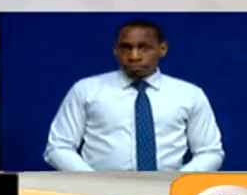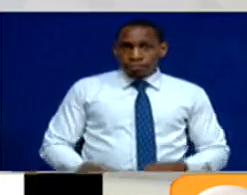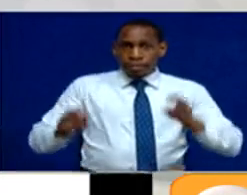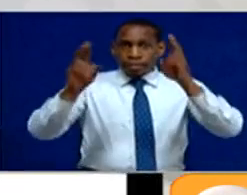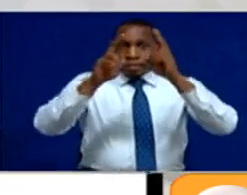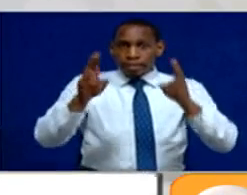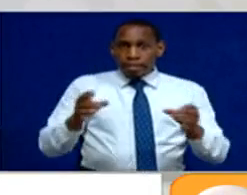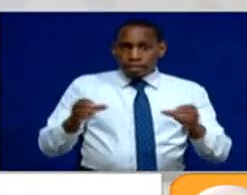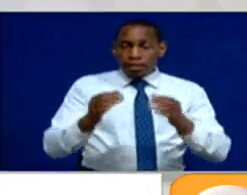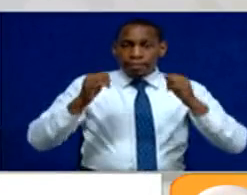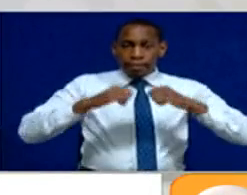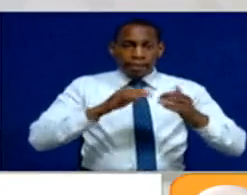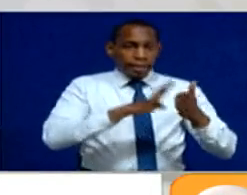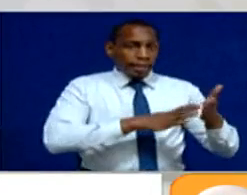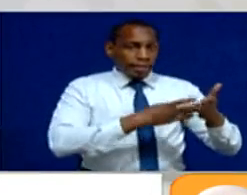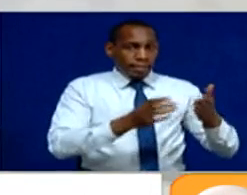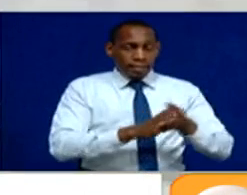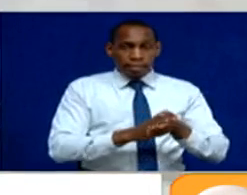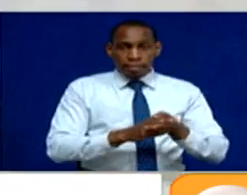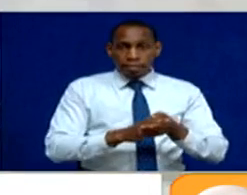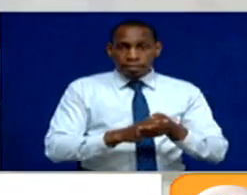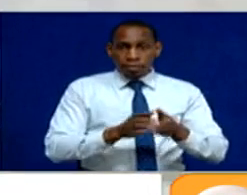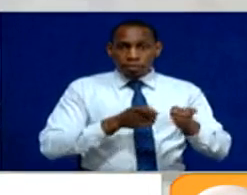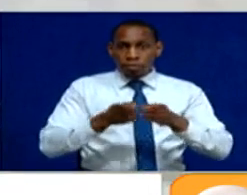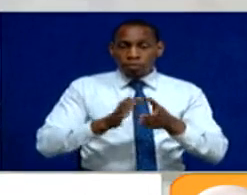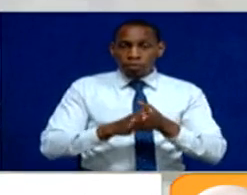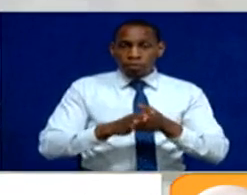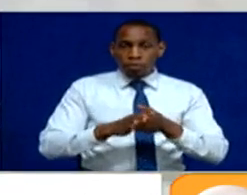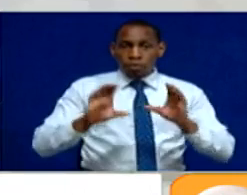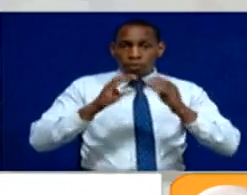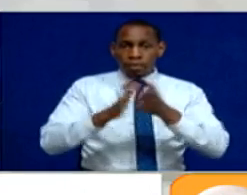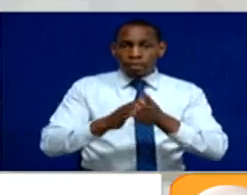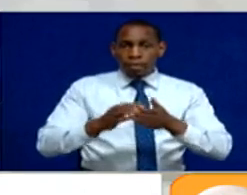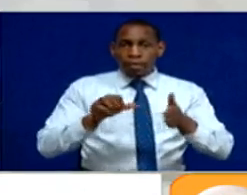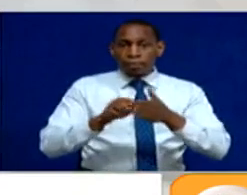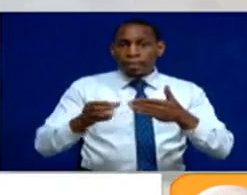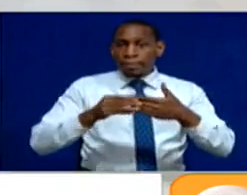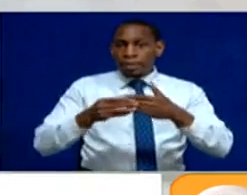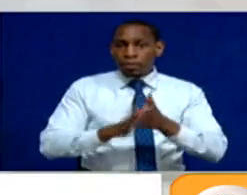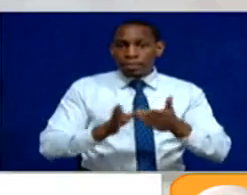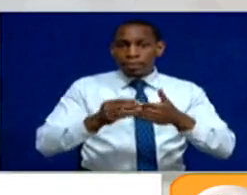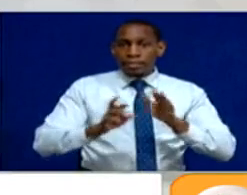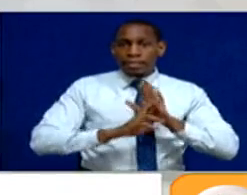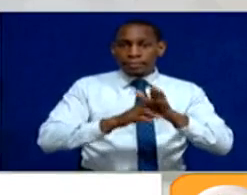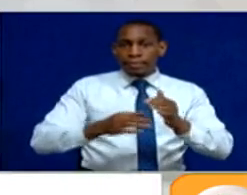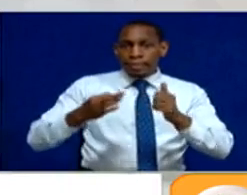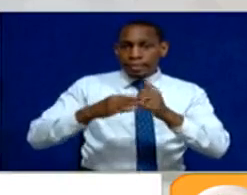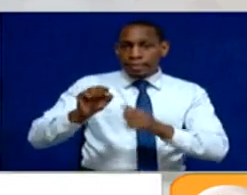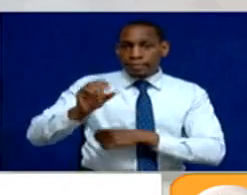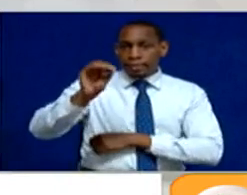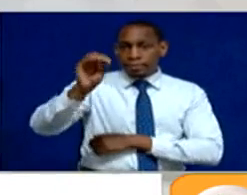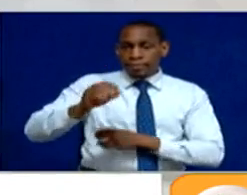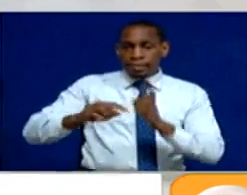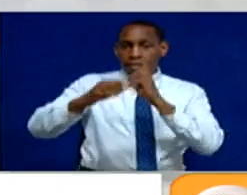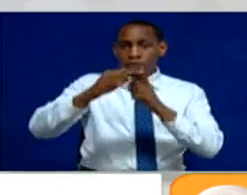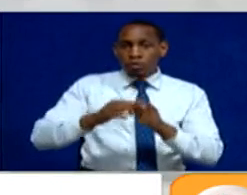The international community has agreed on a framework to curb the world's growing plastic problem. Plastics account for at least 85%